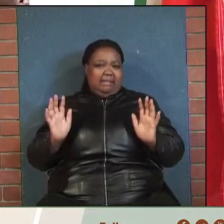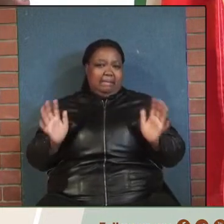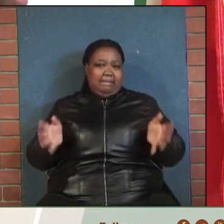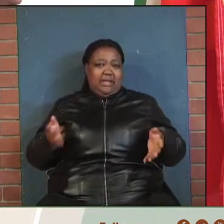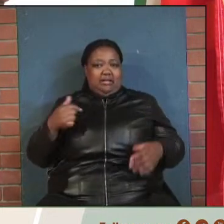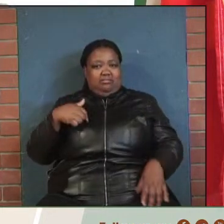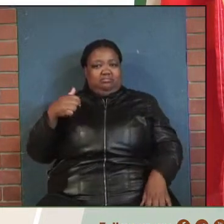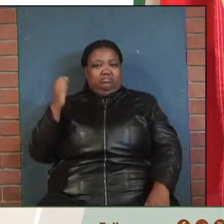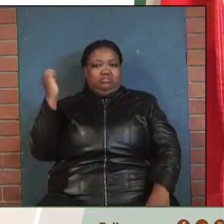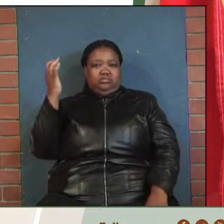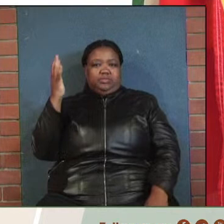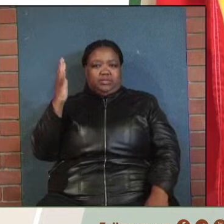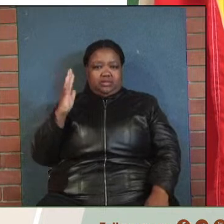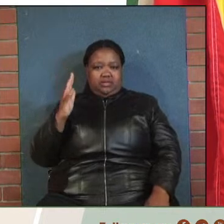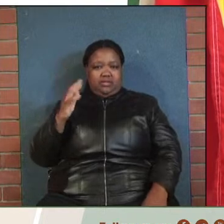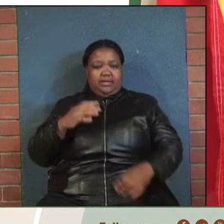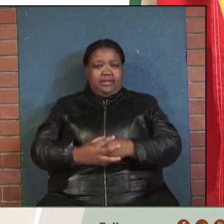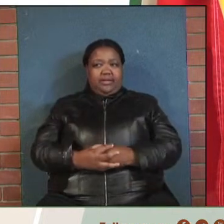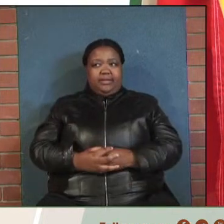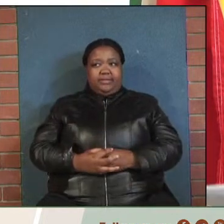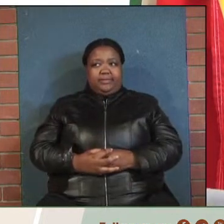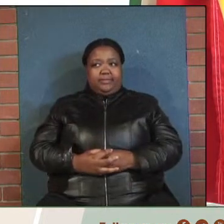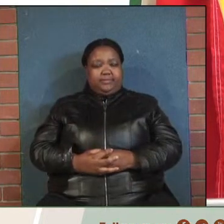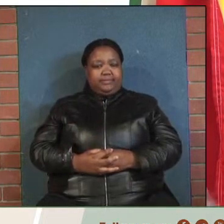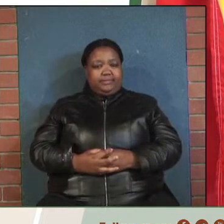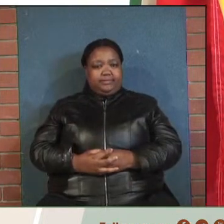Speaker. So in other words,